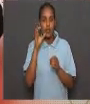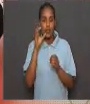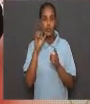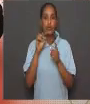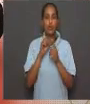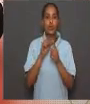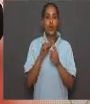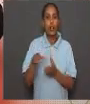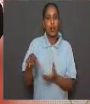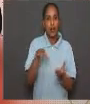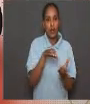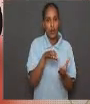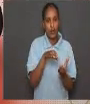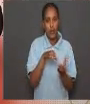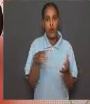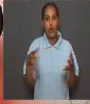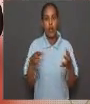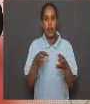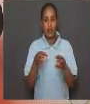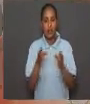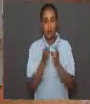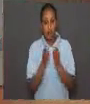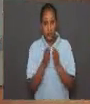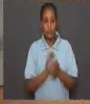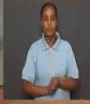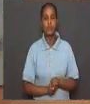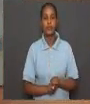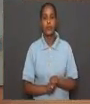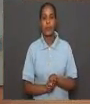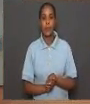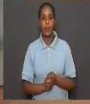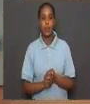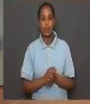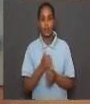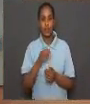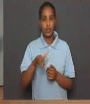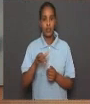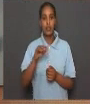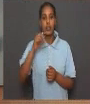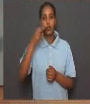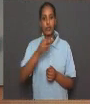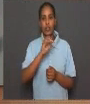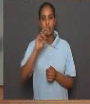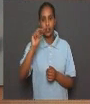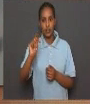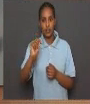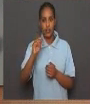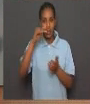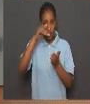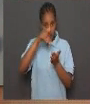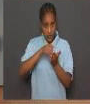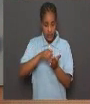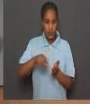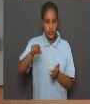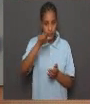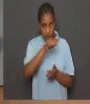a liquid and is collected. The leftover nitrogen and hydrogen is recycled